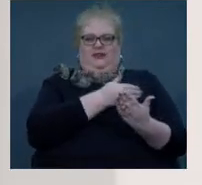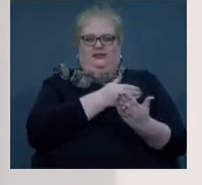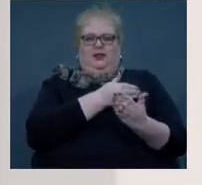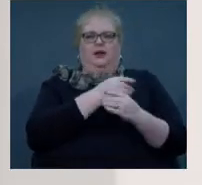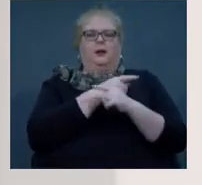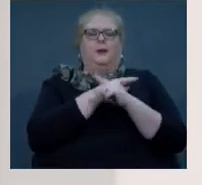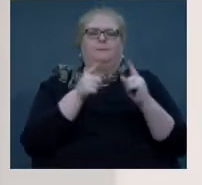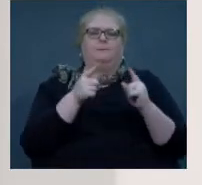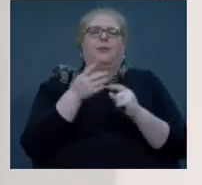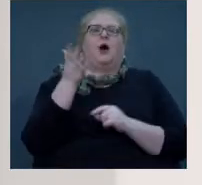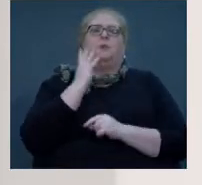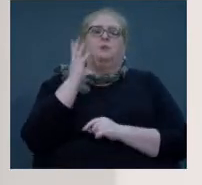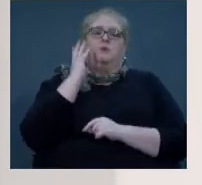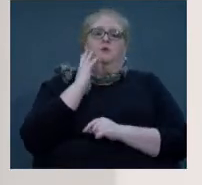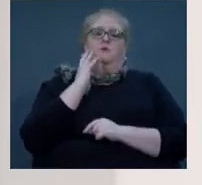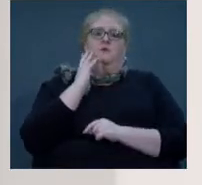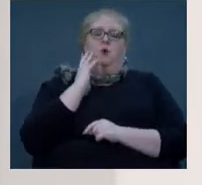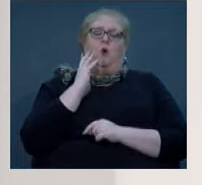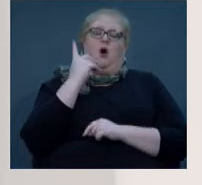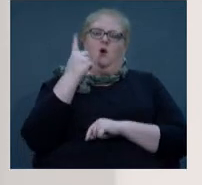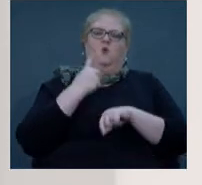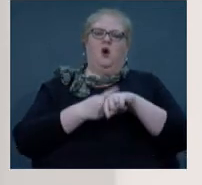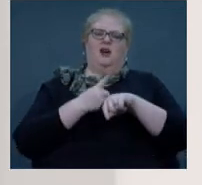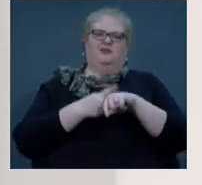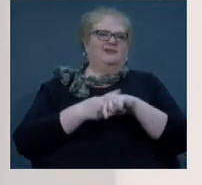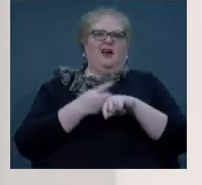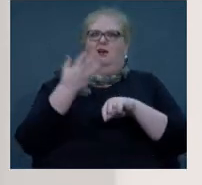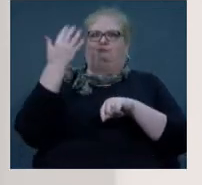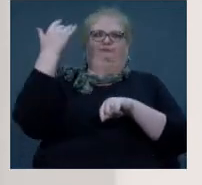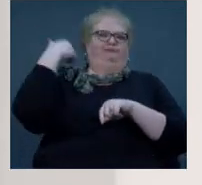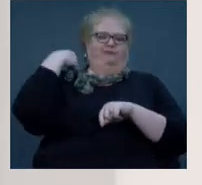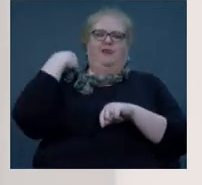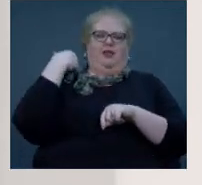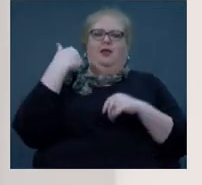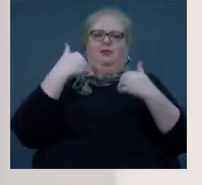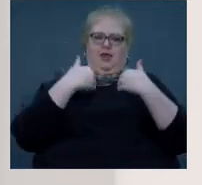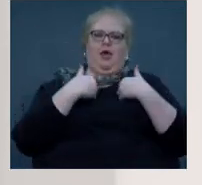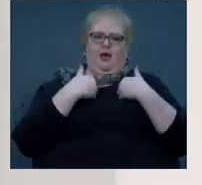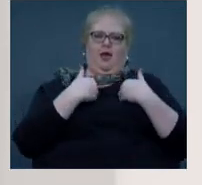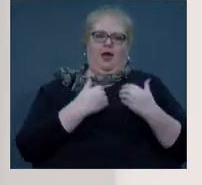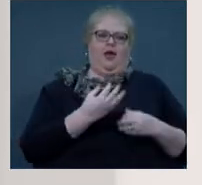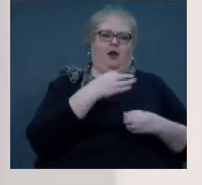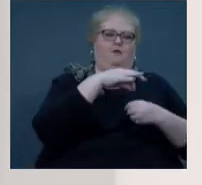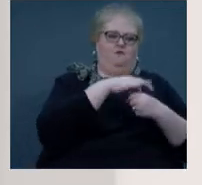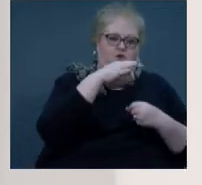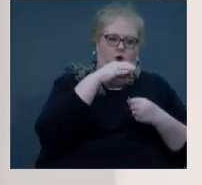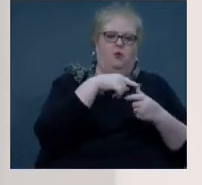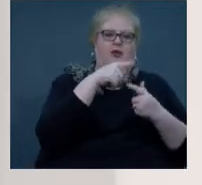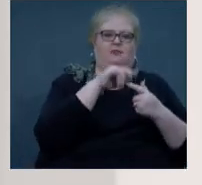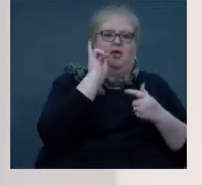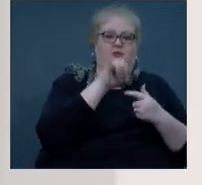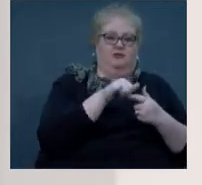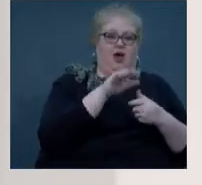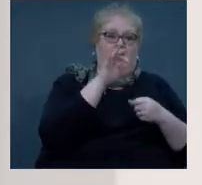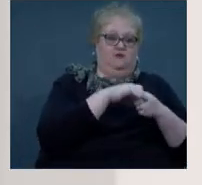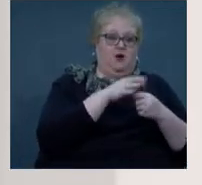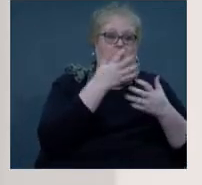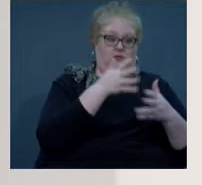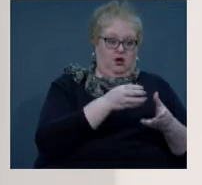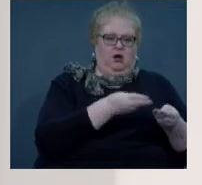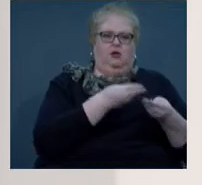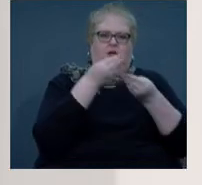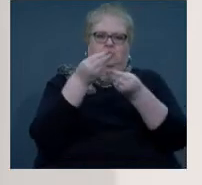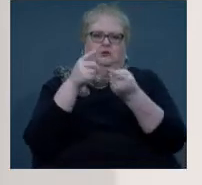they actually used to have a vote at the subdivision committee to pass it on to the planning commission, and that went away